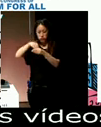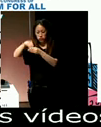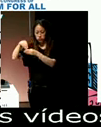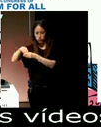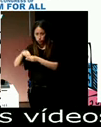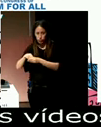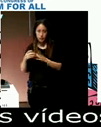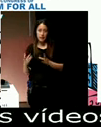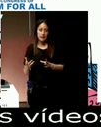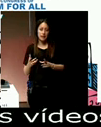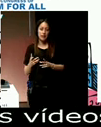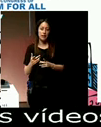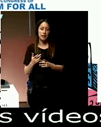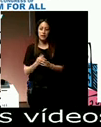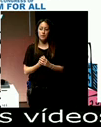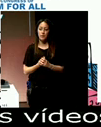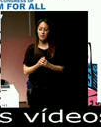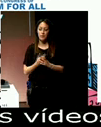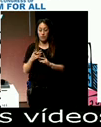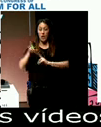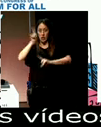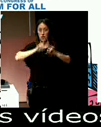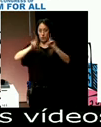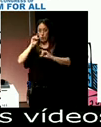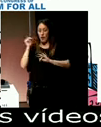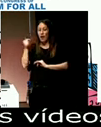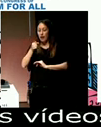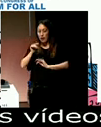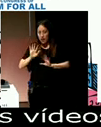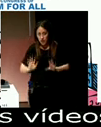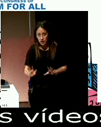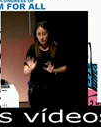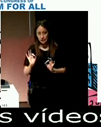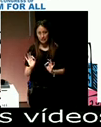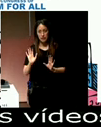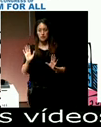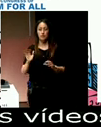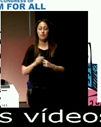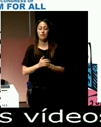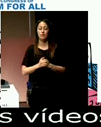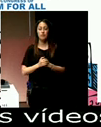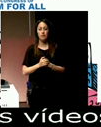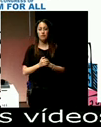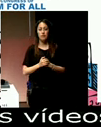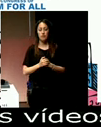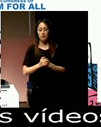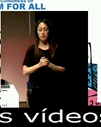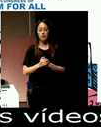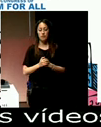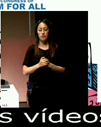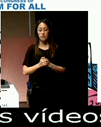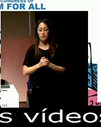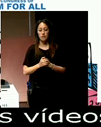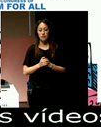And we mustn't forget the cost of the adaptation. You have to take into account.